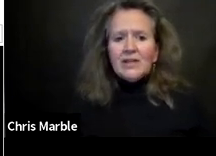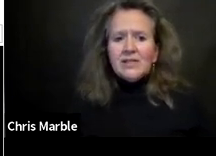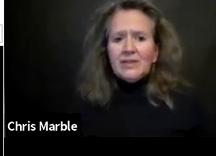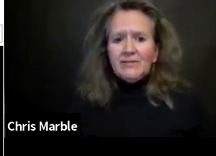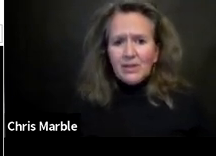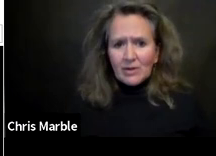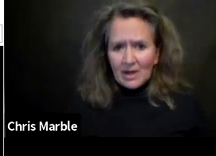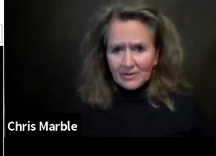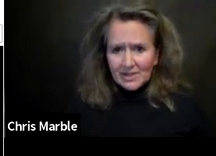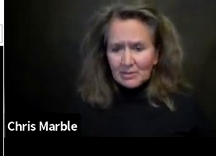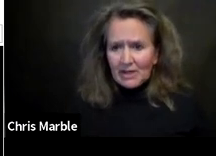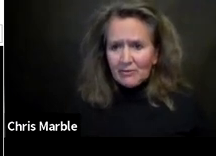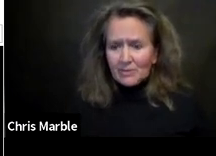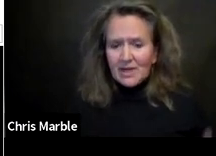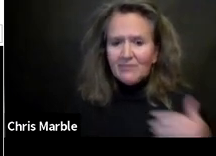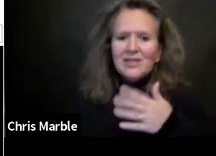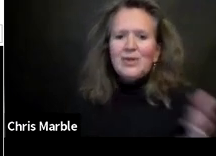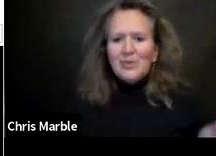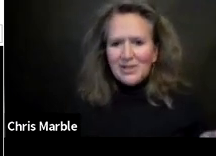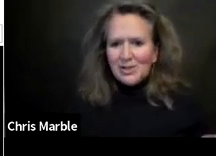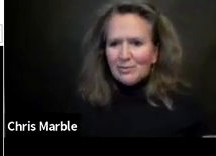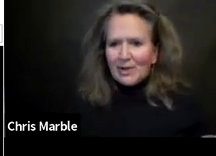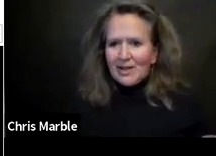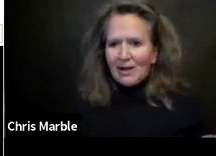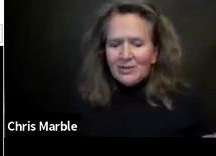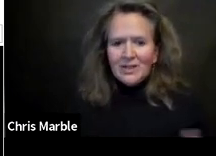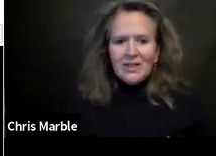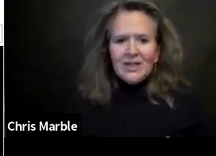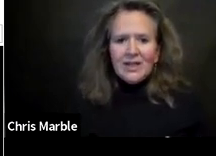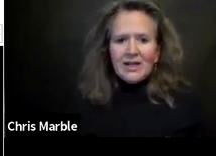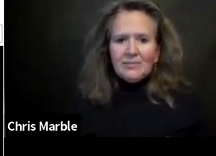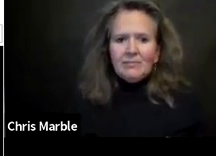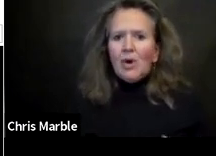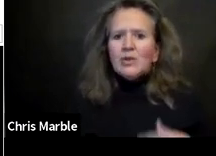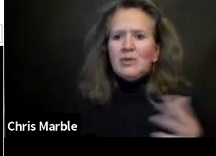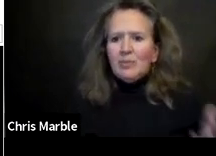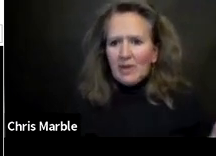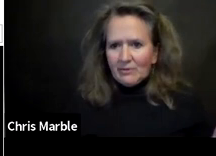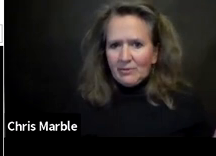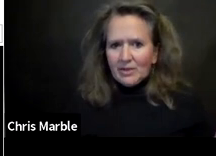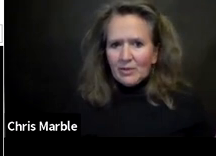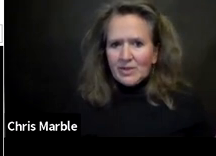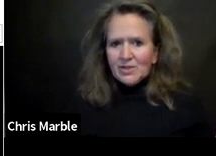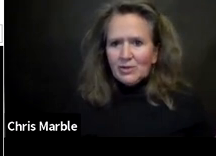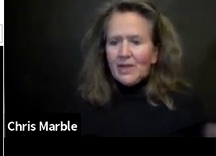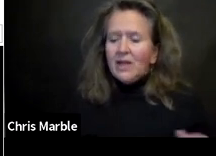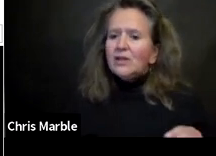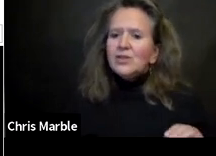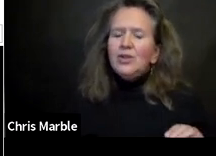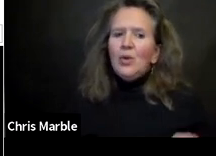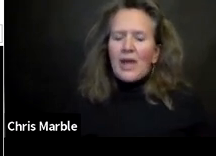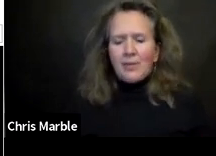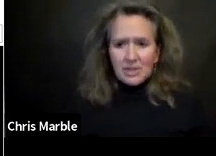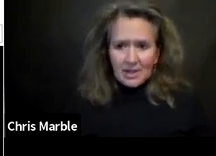Moving on to some of the video conferencing platforms, obviously we're using Zoom right now. Most people are familiar with Zoom.